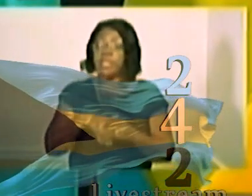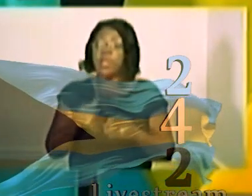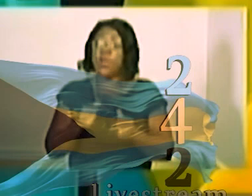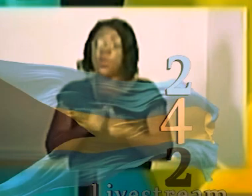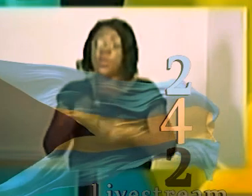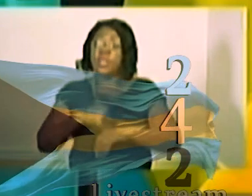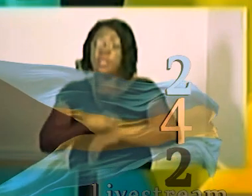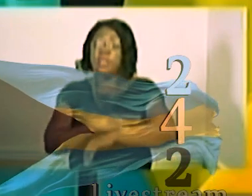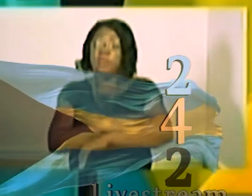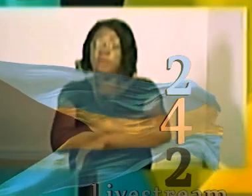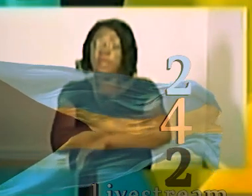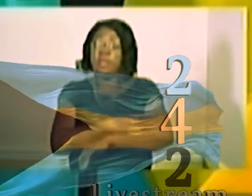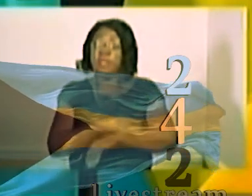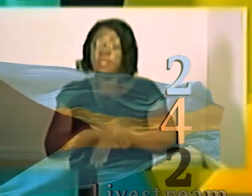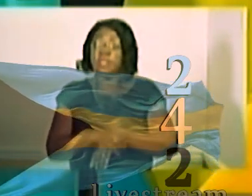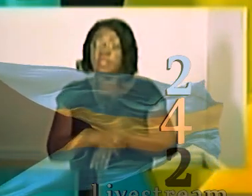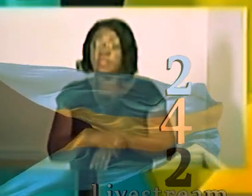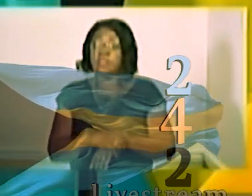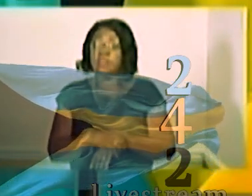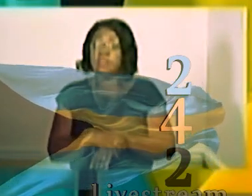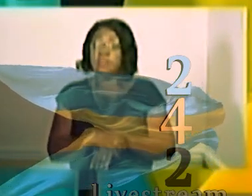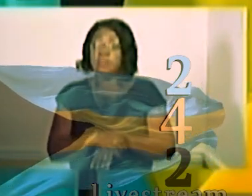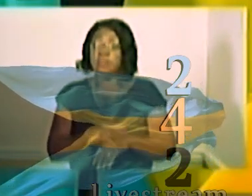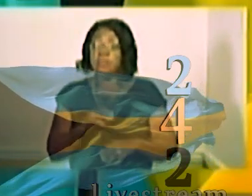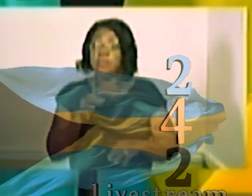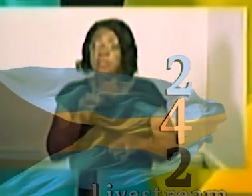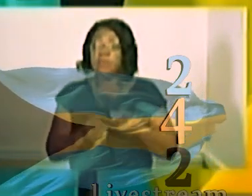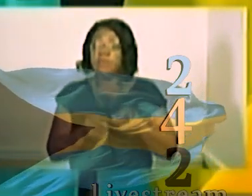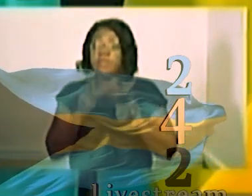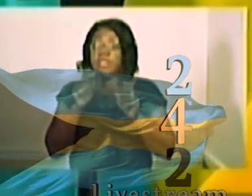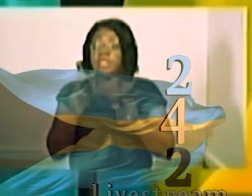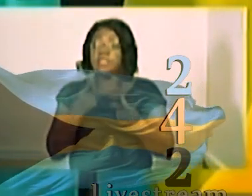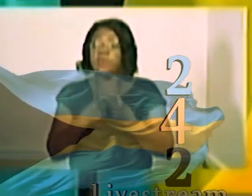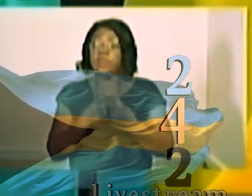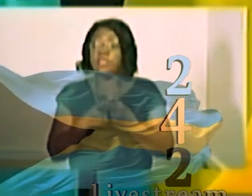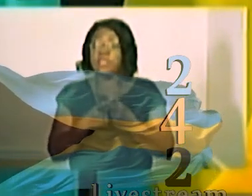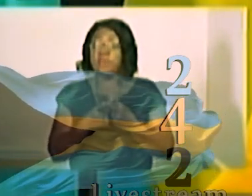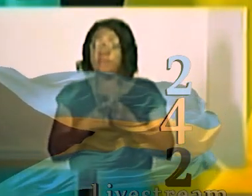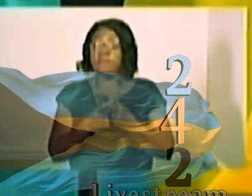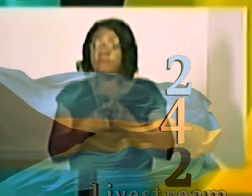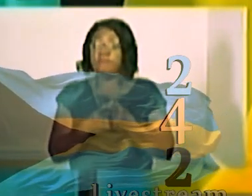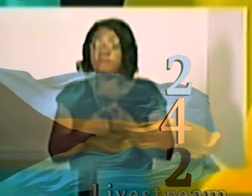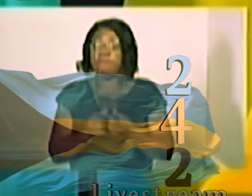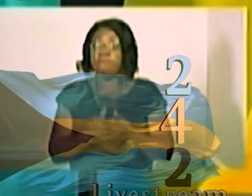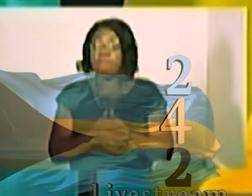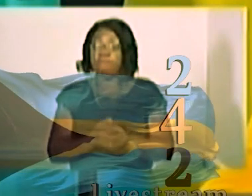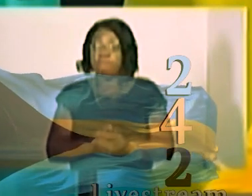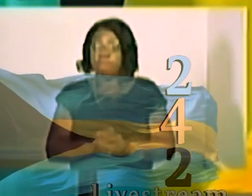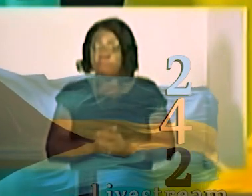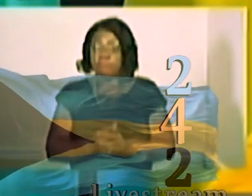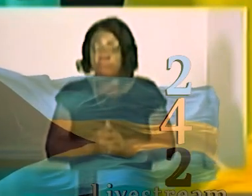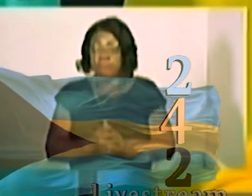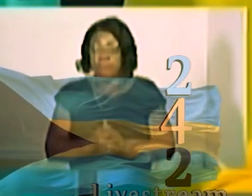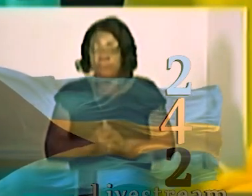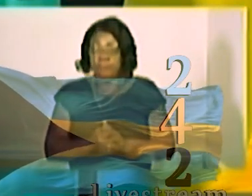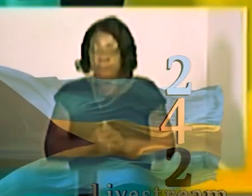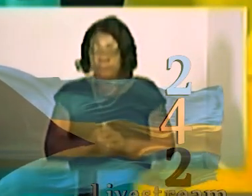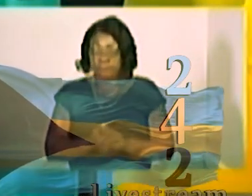of tourists who have already entered the country if they test positive for COVID-19?